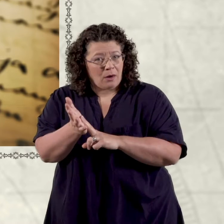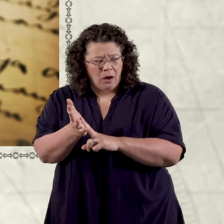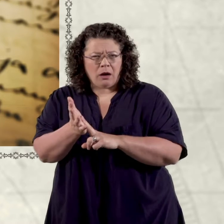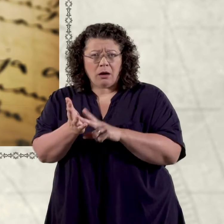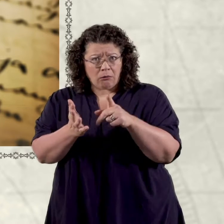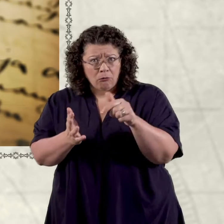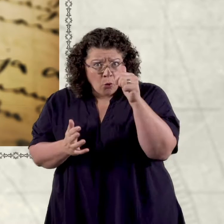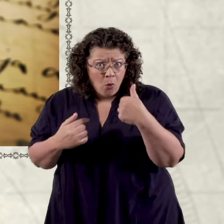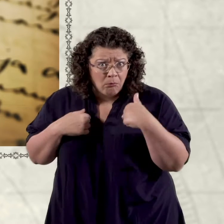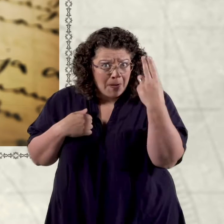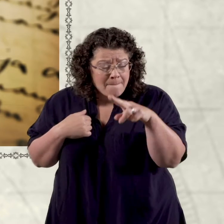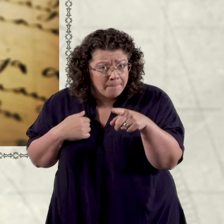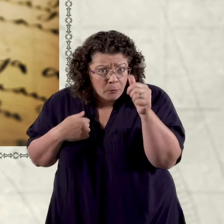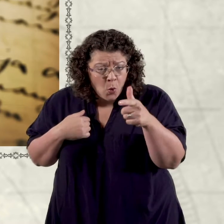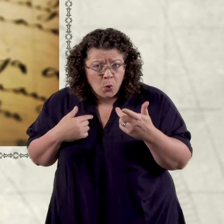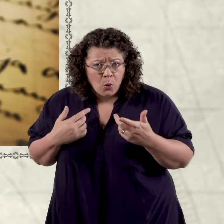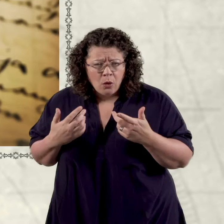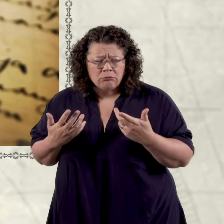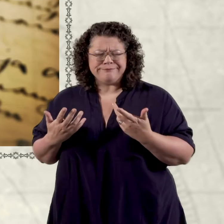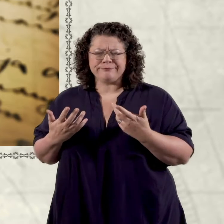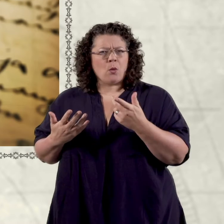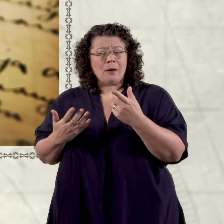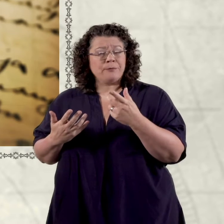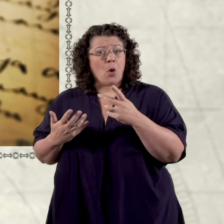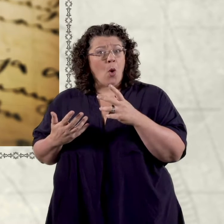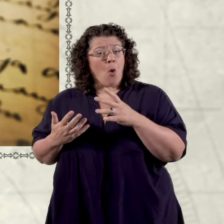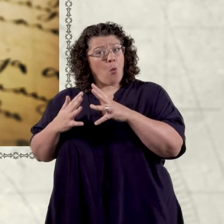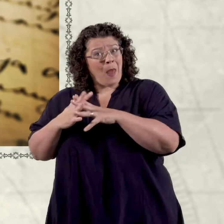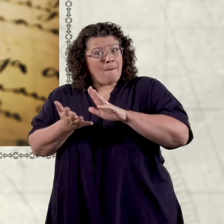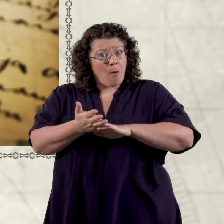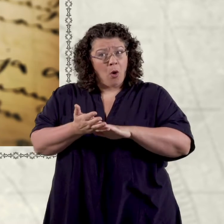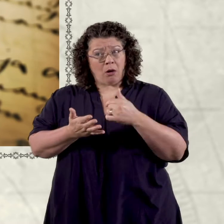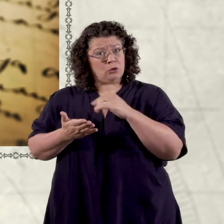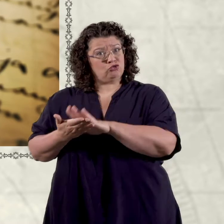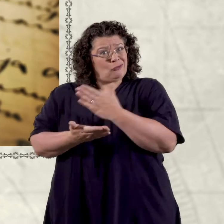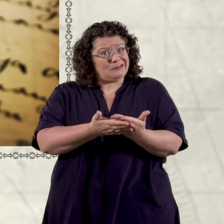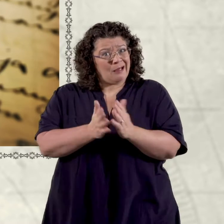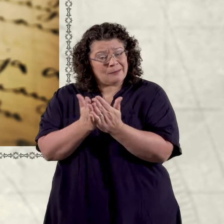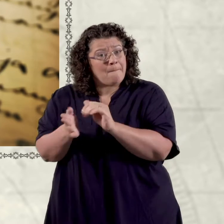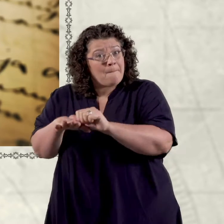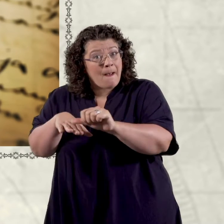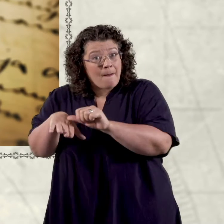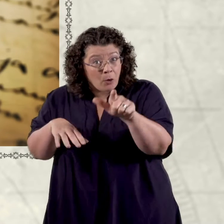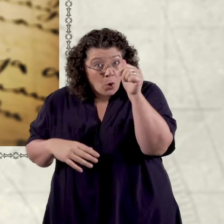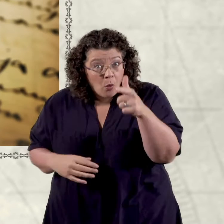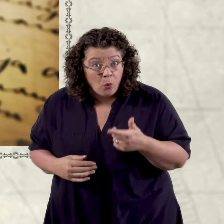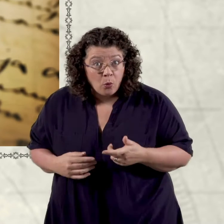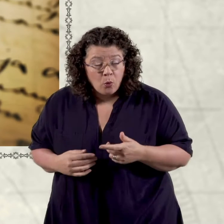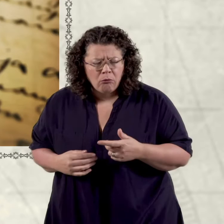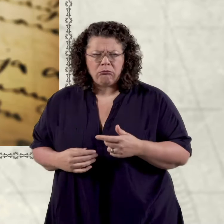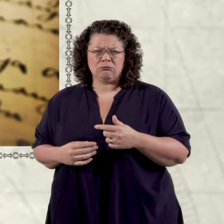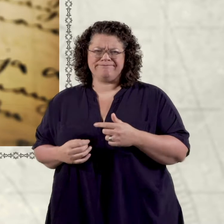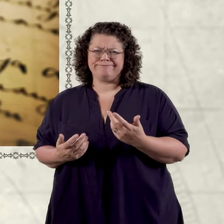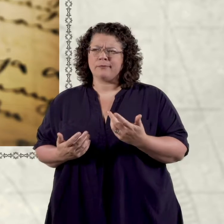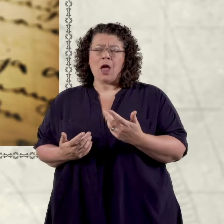me? Oh. Well, what about William Morgan, the translator of the Bible?